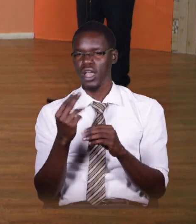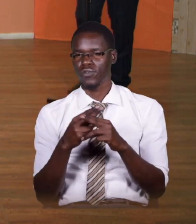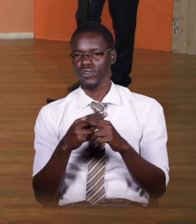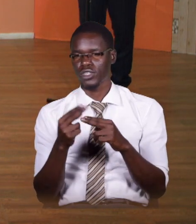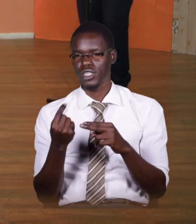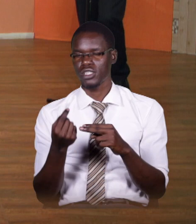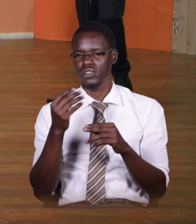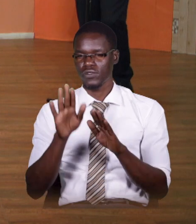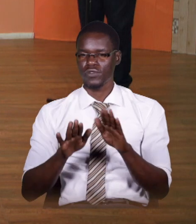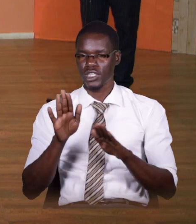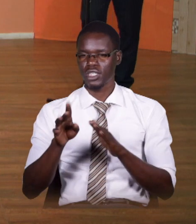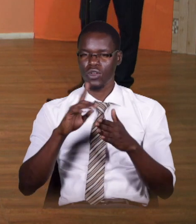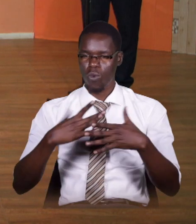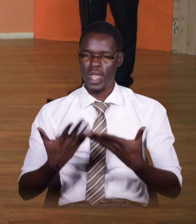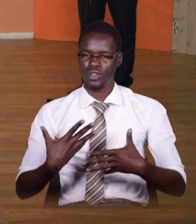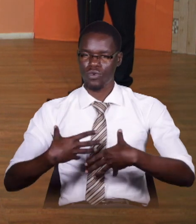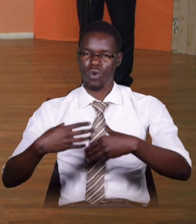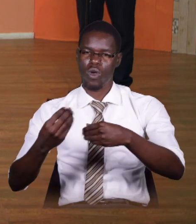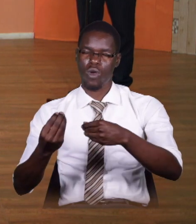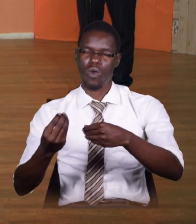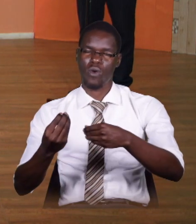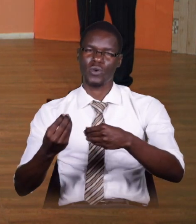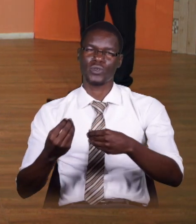be careful, little feet, where you